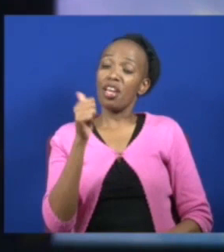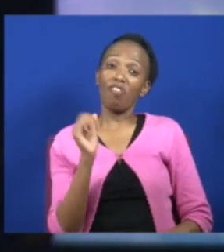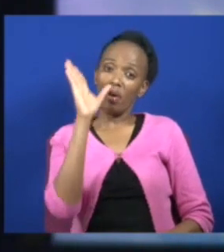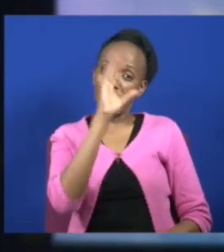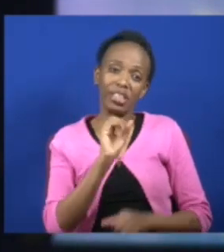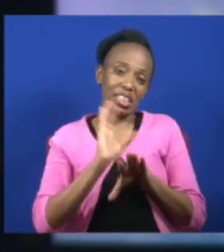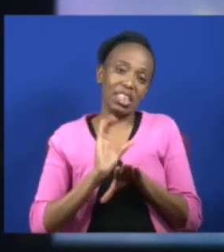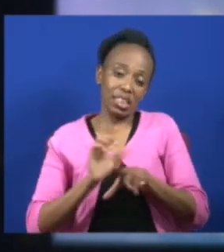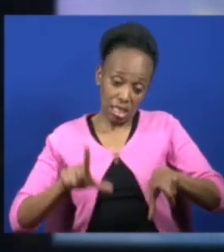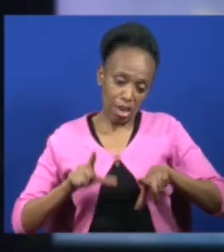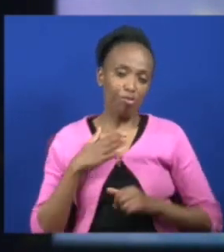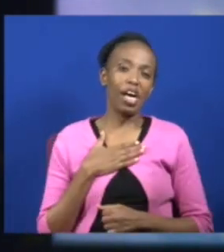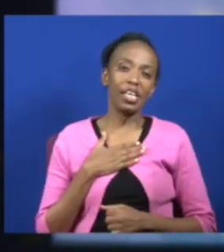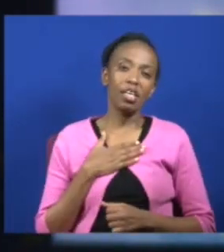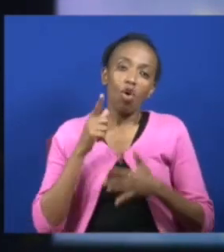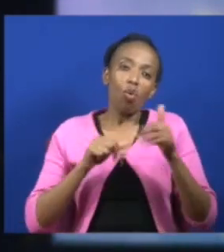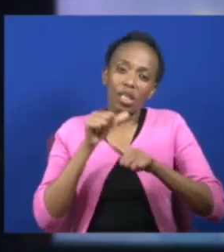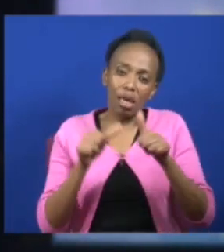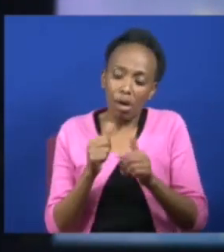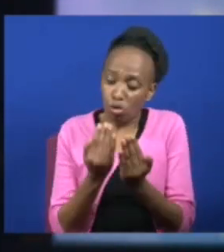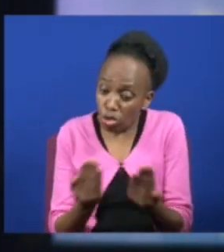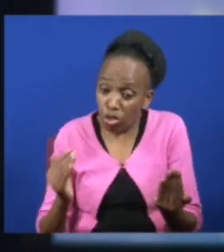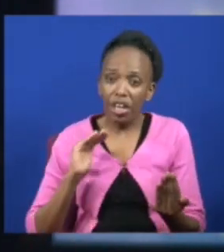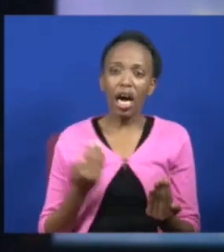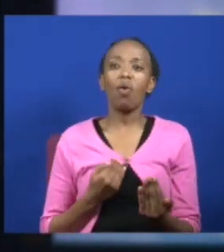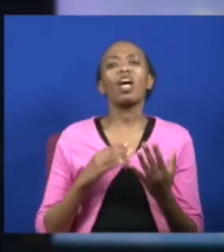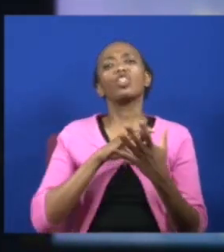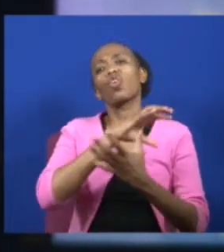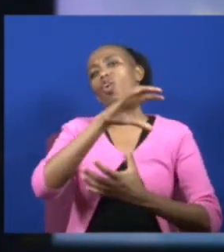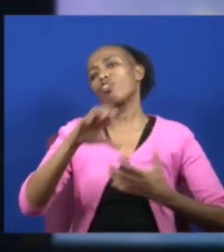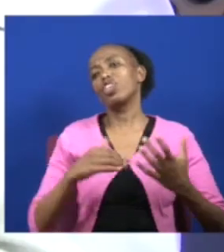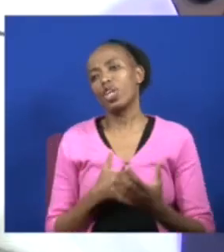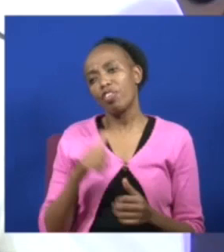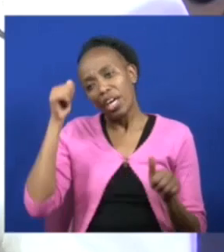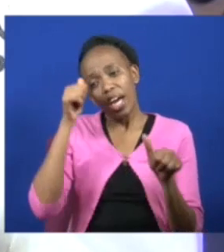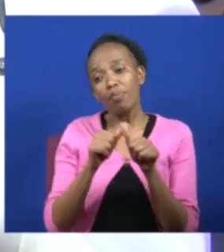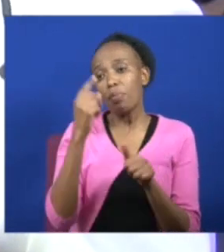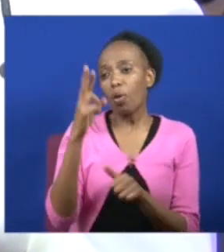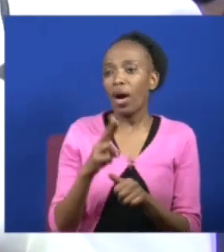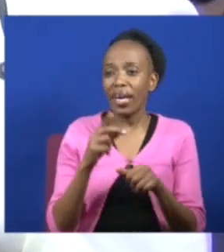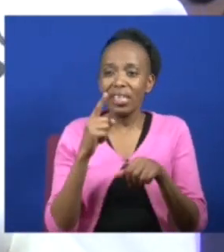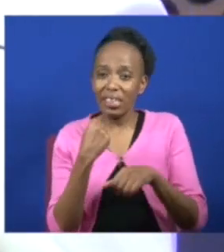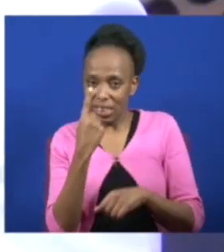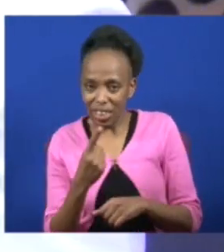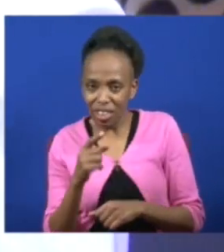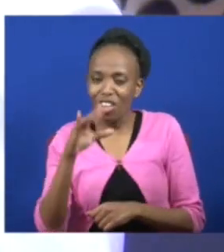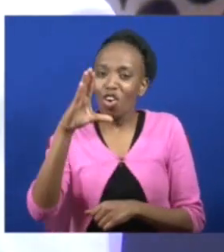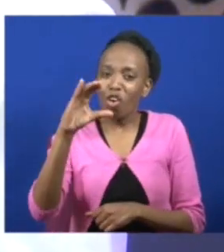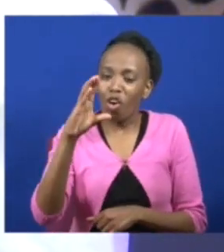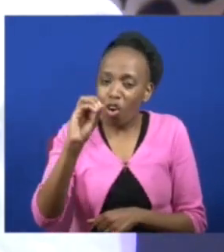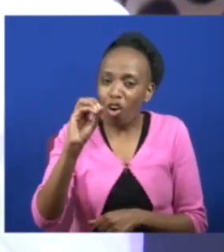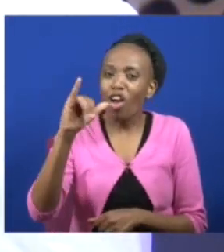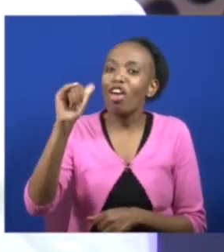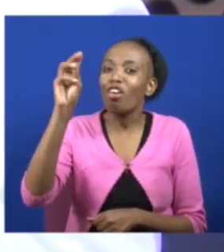church in my life. What about our children? Confusion. I remember one recently saying, Koyona,